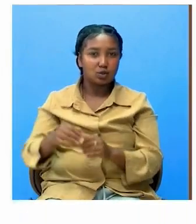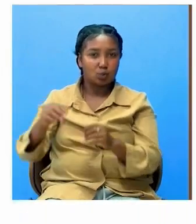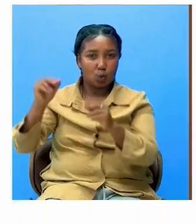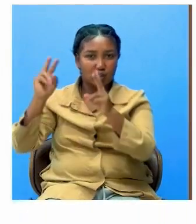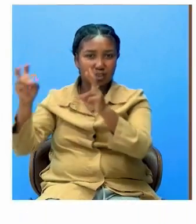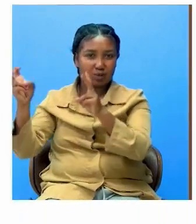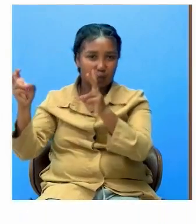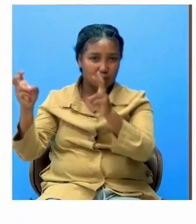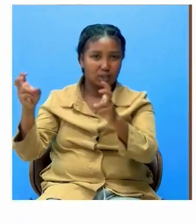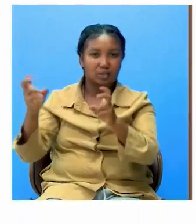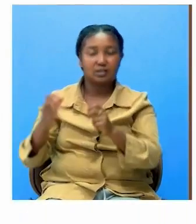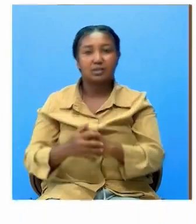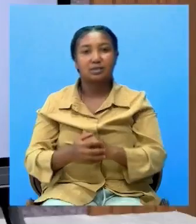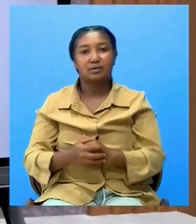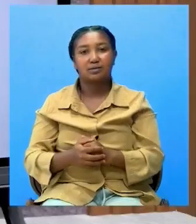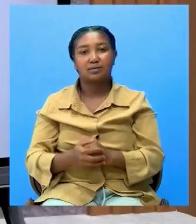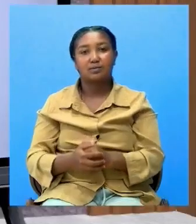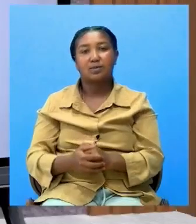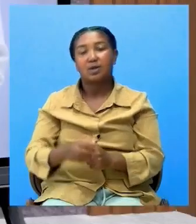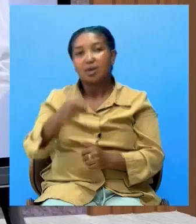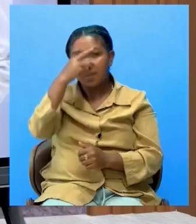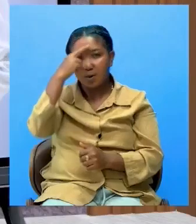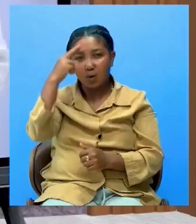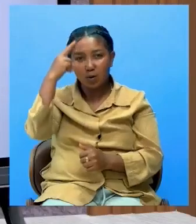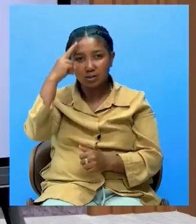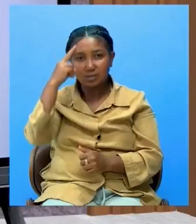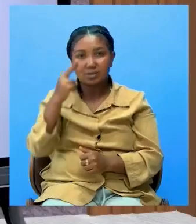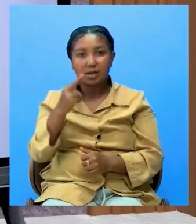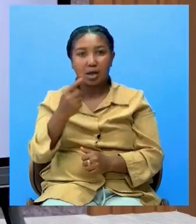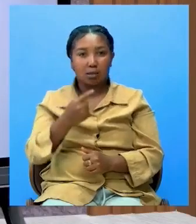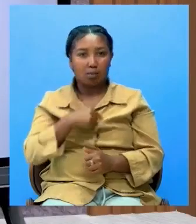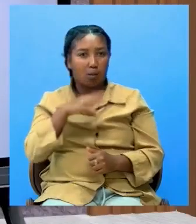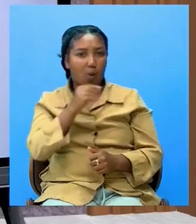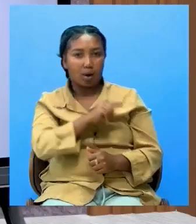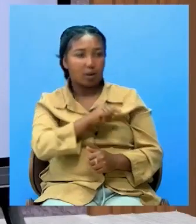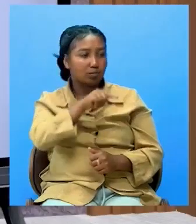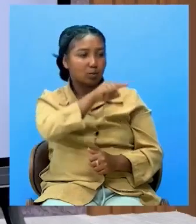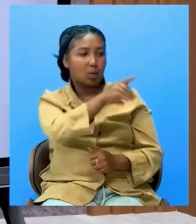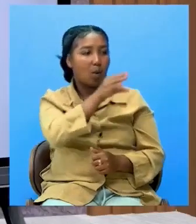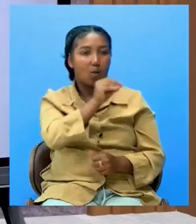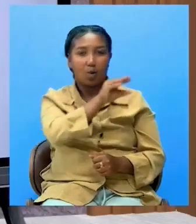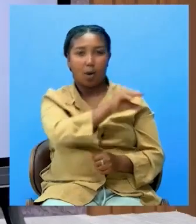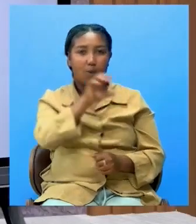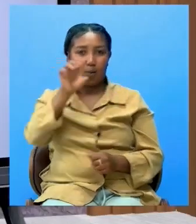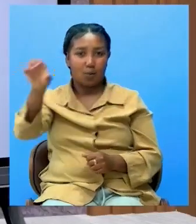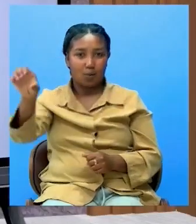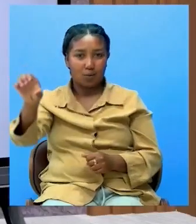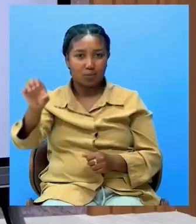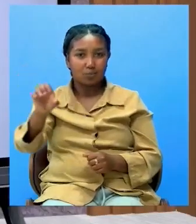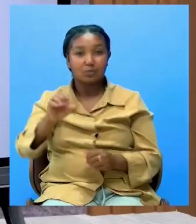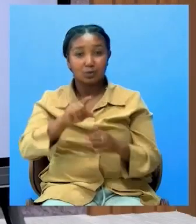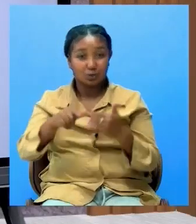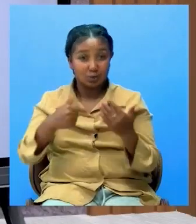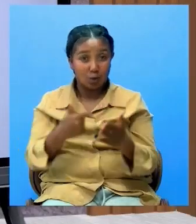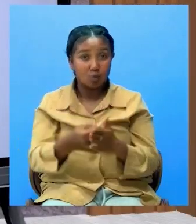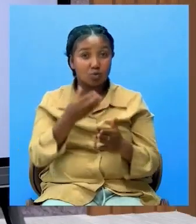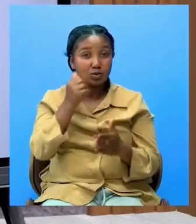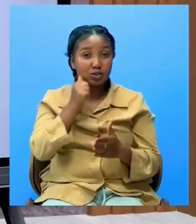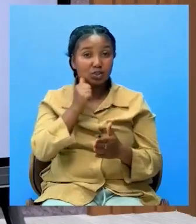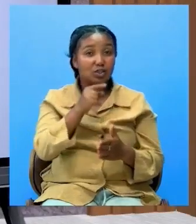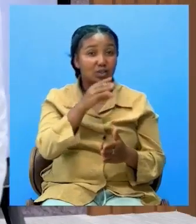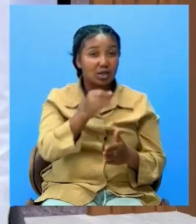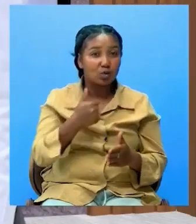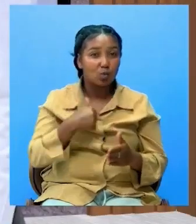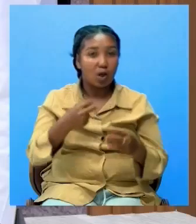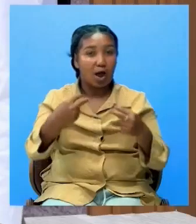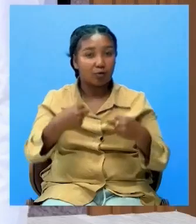be quotation mark. Because it's not what she said. So she said,